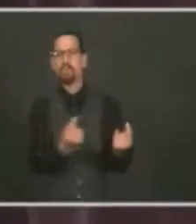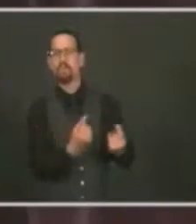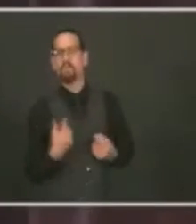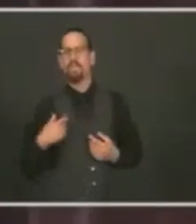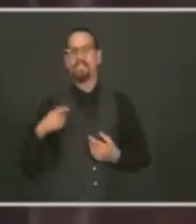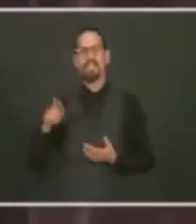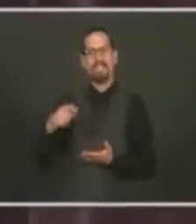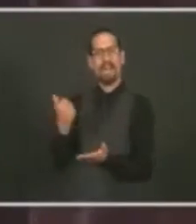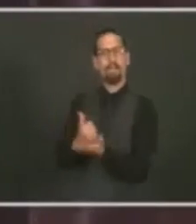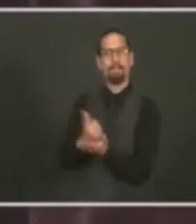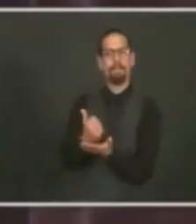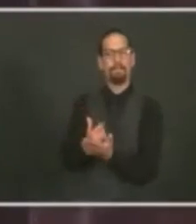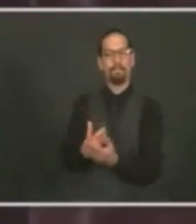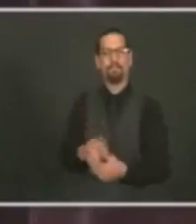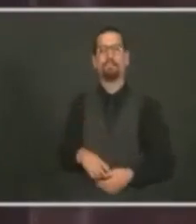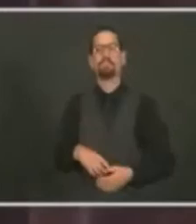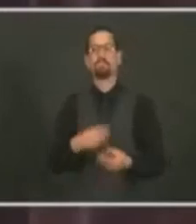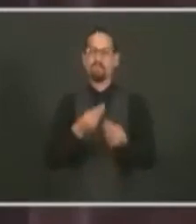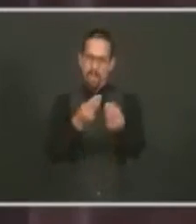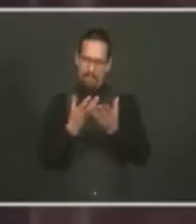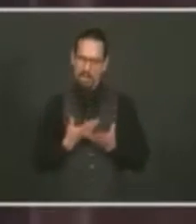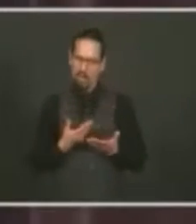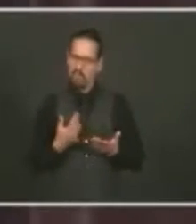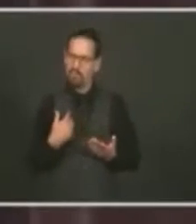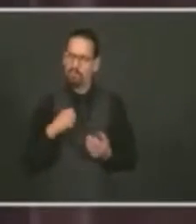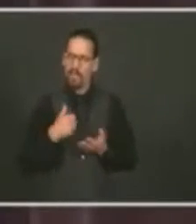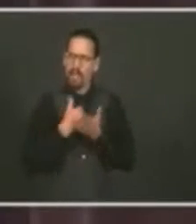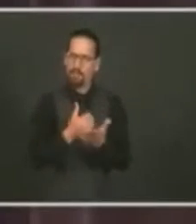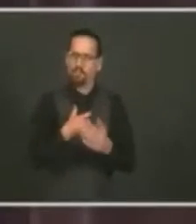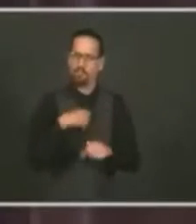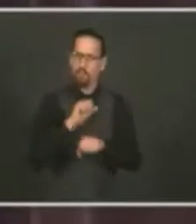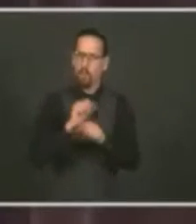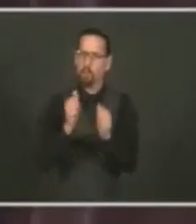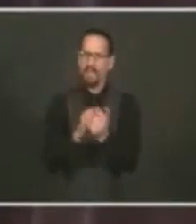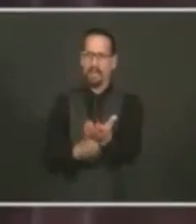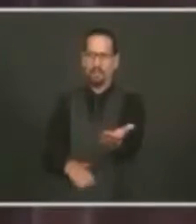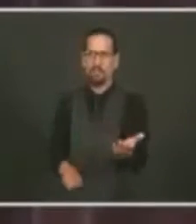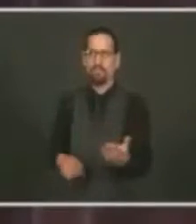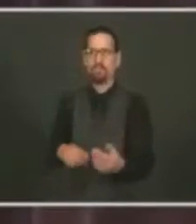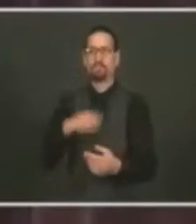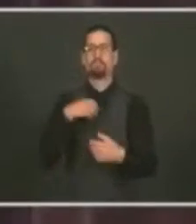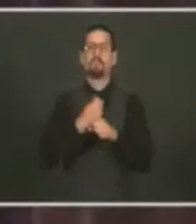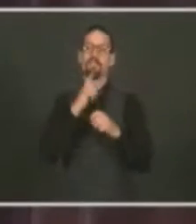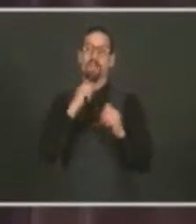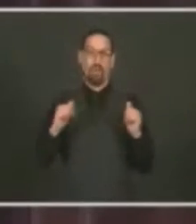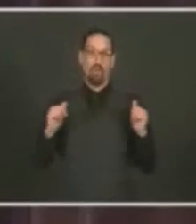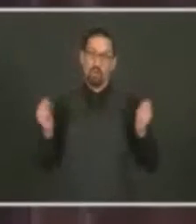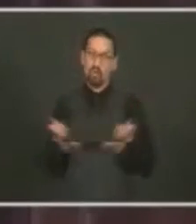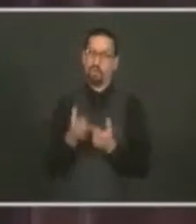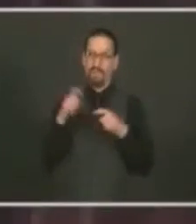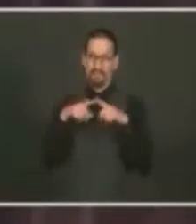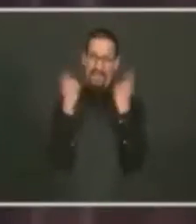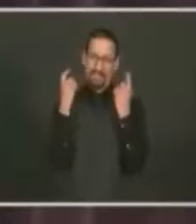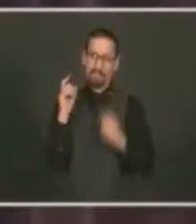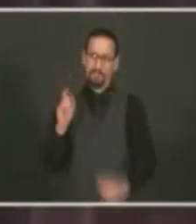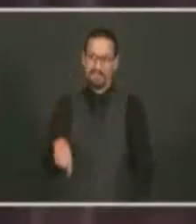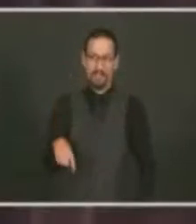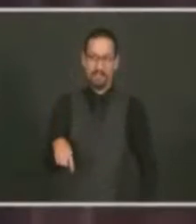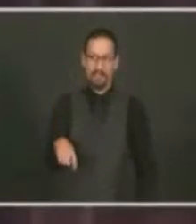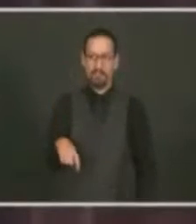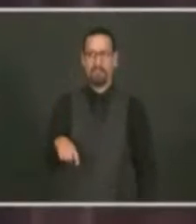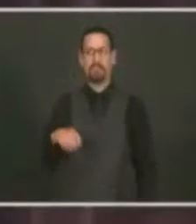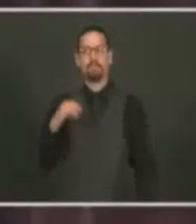to address. We want everyone masking, whether it's mandated, whether it's in an EO. We want everyone